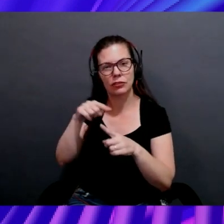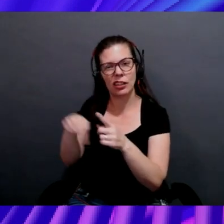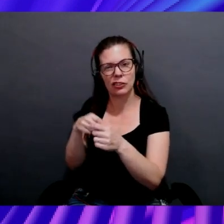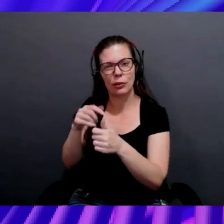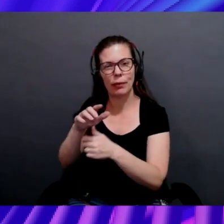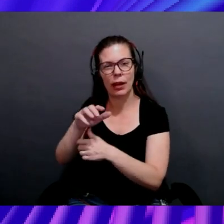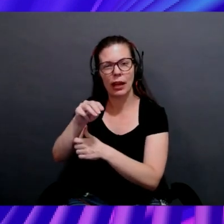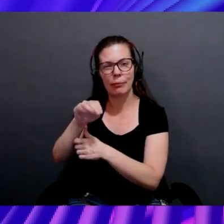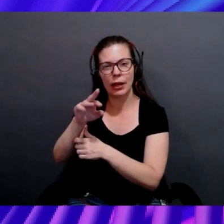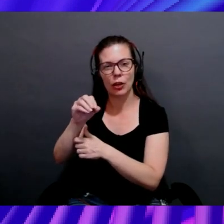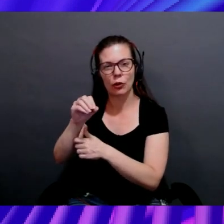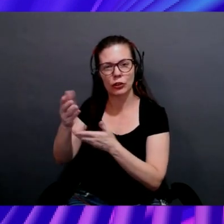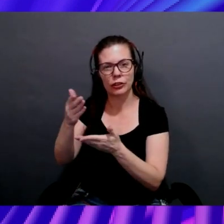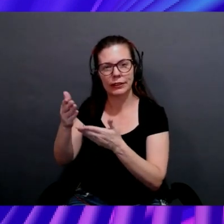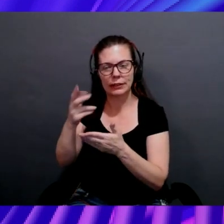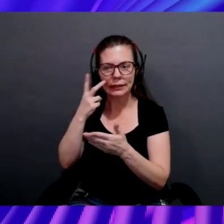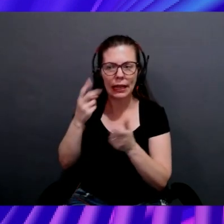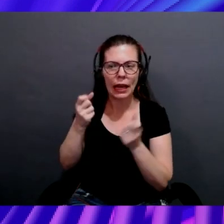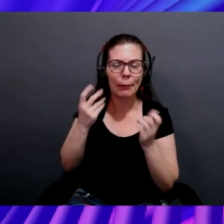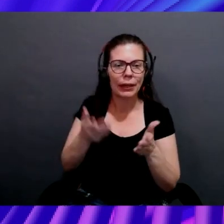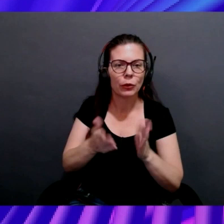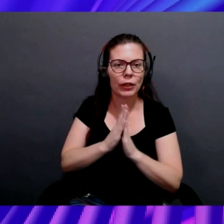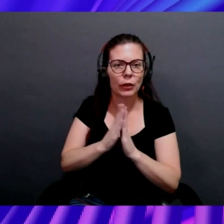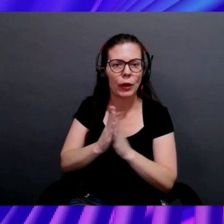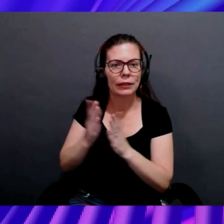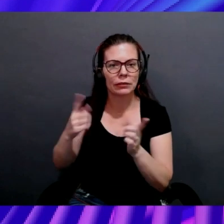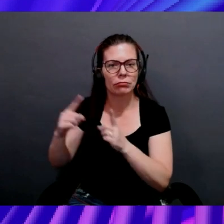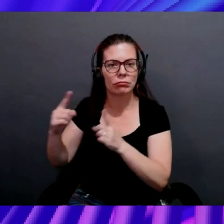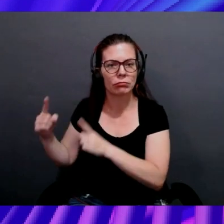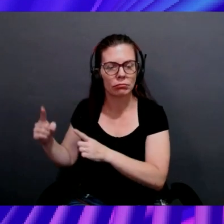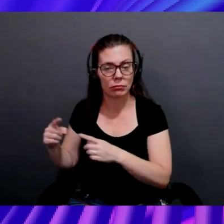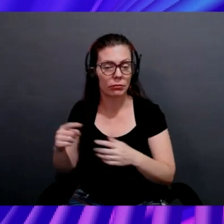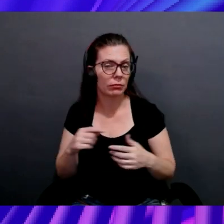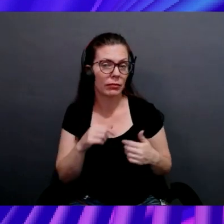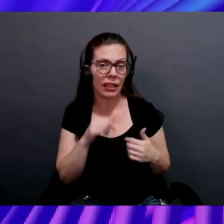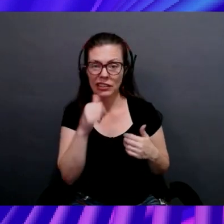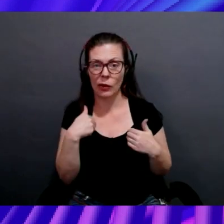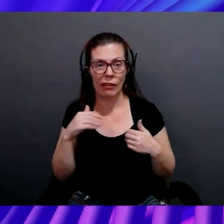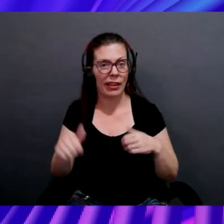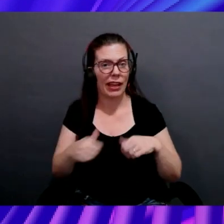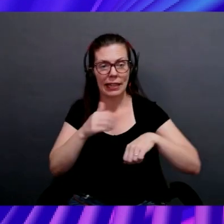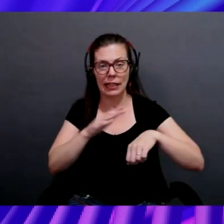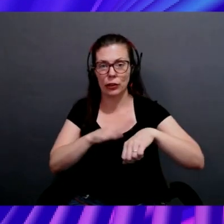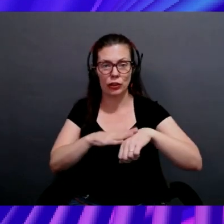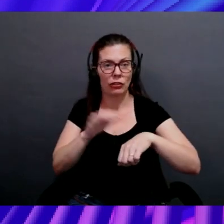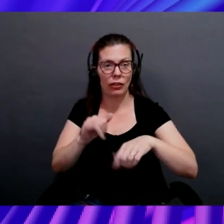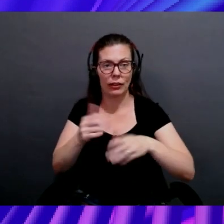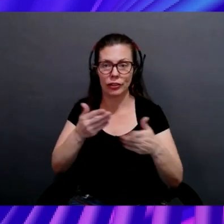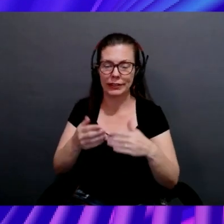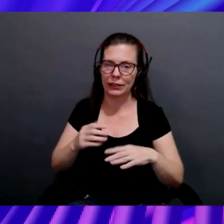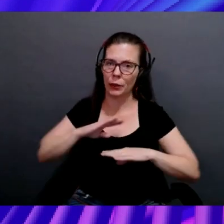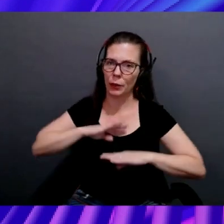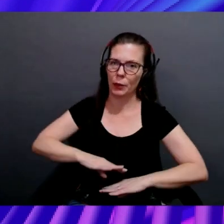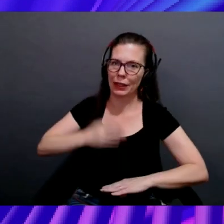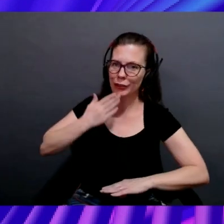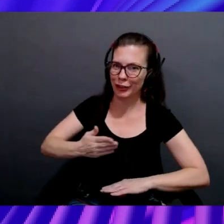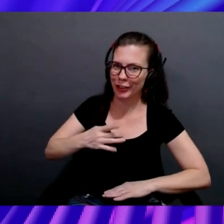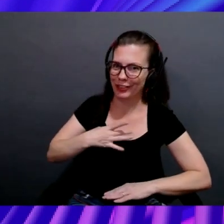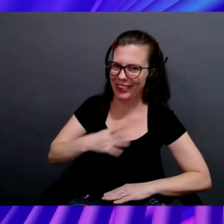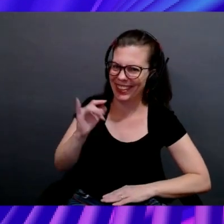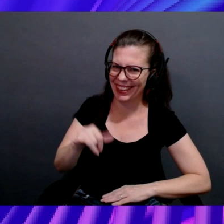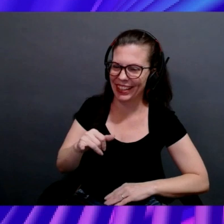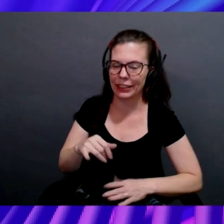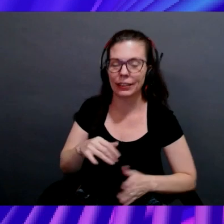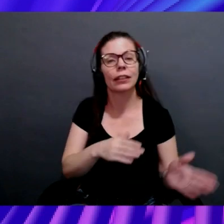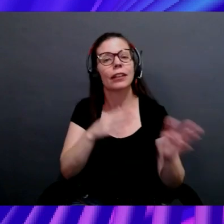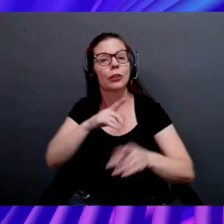many requests are actually taking place. I don't have any alerts on these services right now. It's a good thing. We like that. I got response